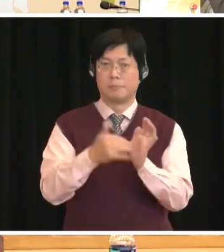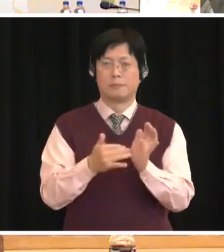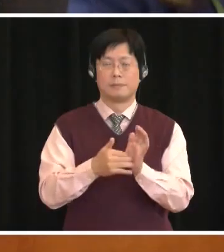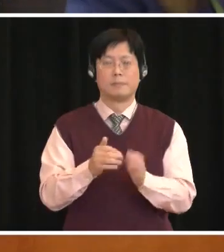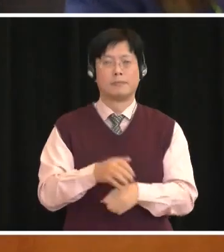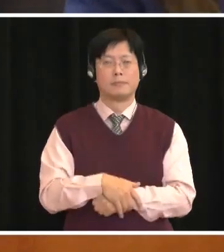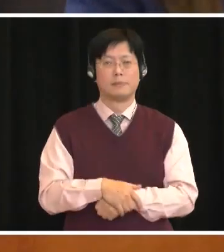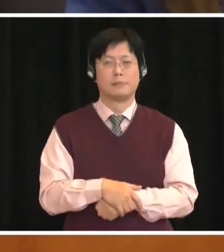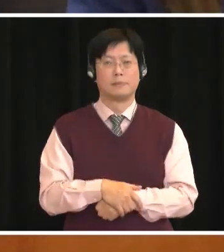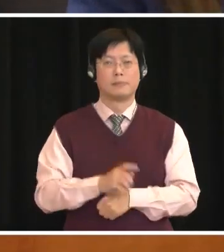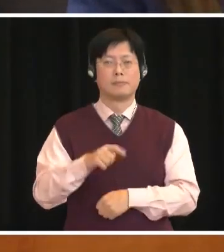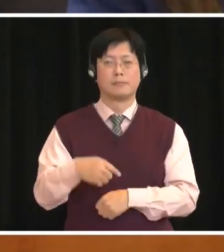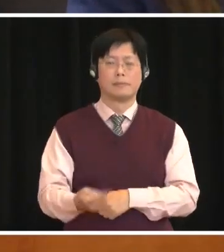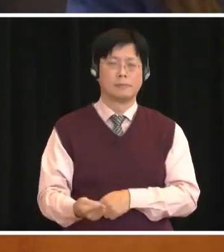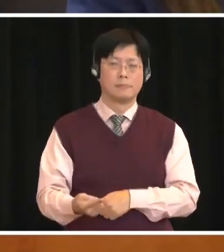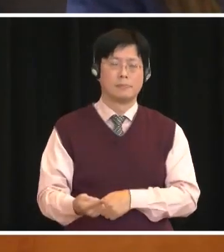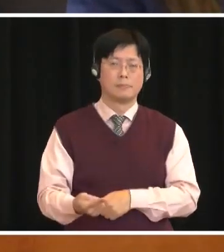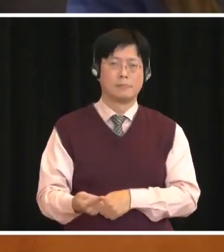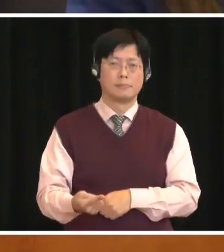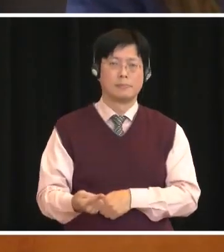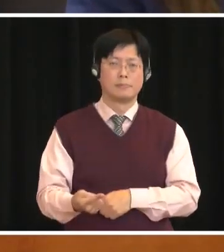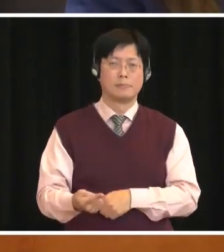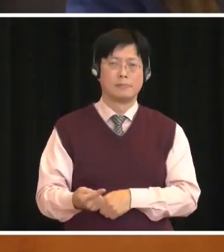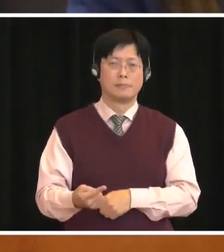Thank you. Next,